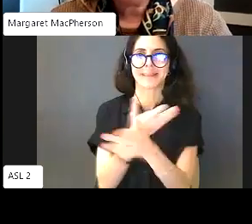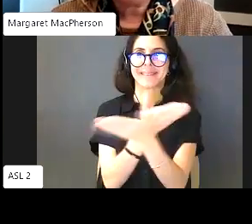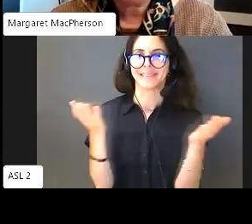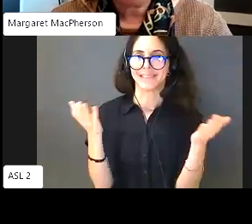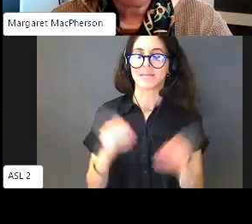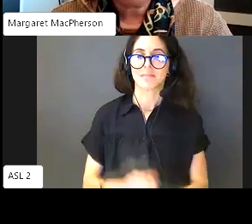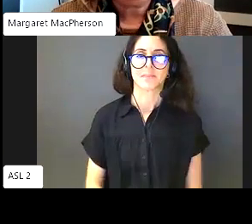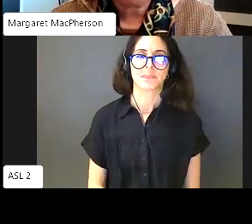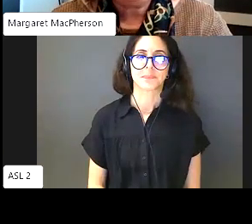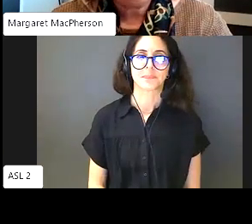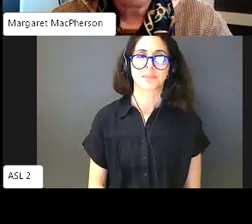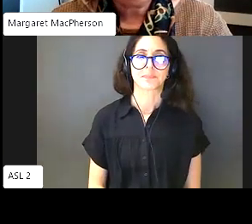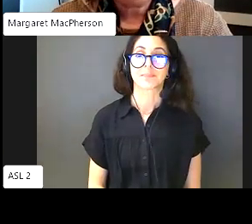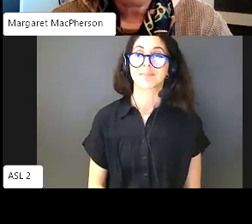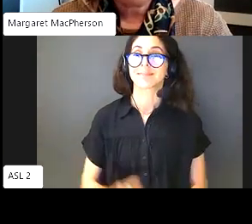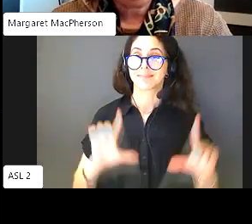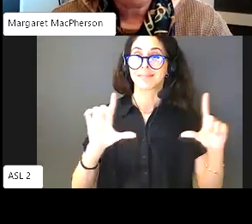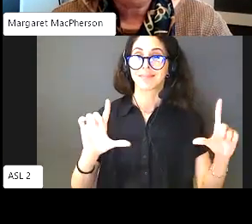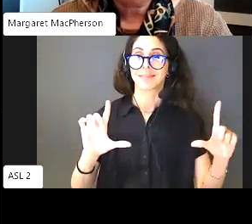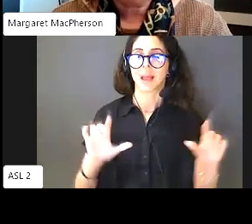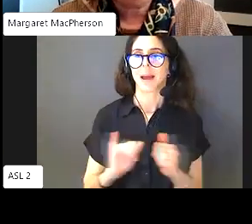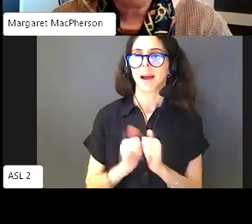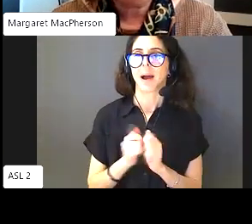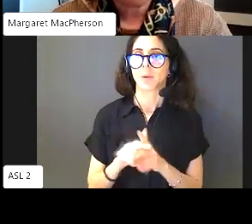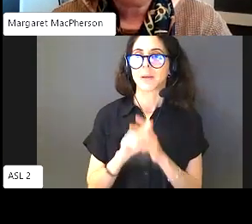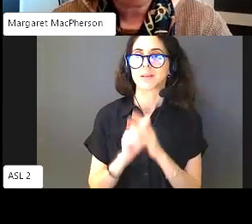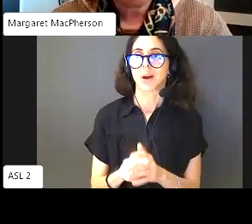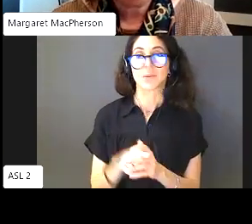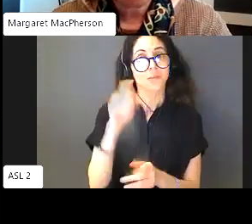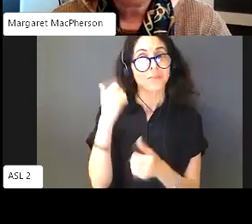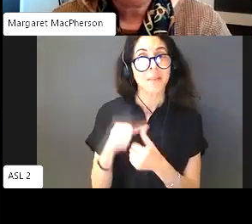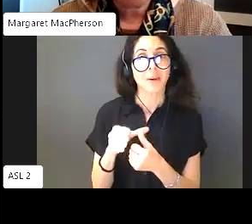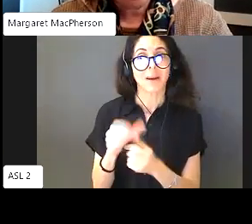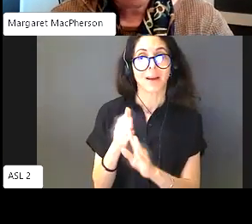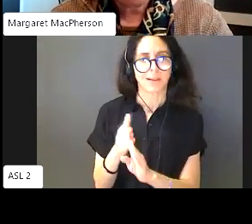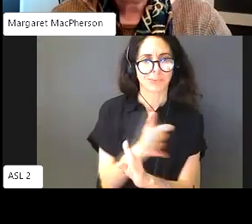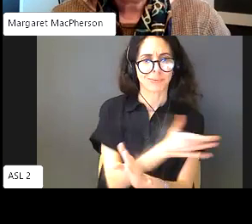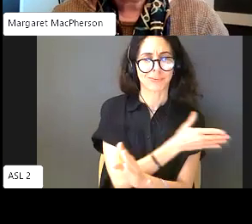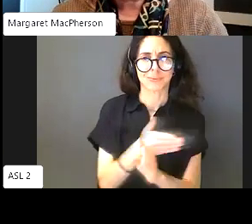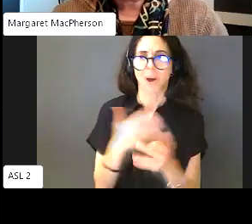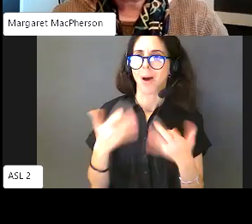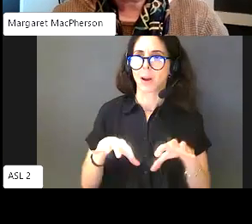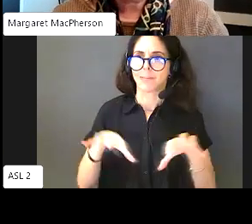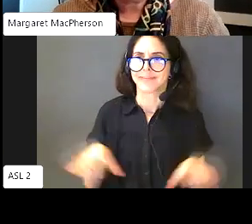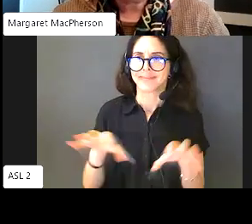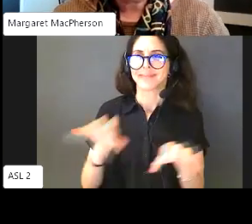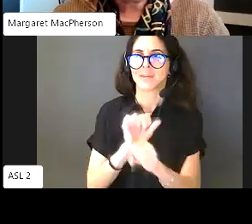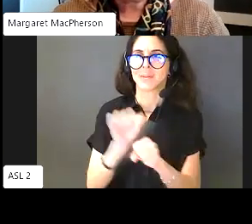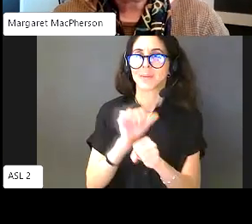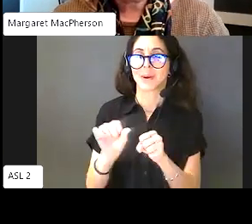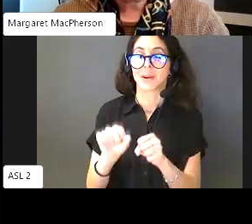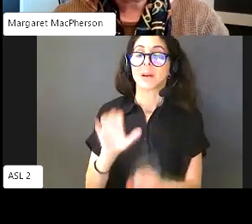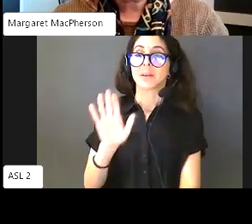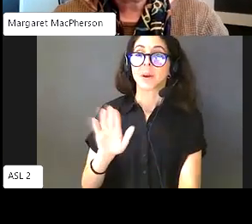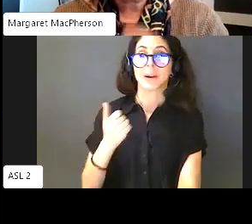So this was our starting place, right? It's like, this is not new work. This is work that's already happening. What we can do through the Canadian